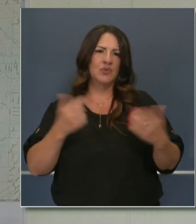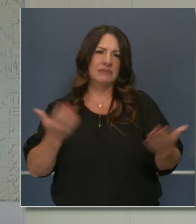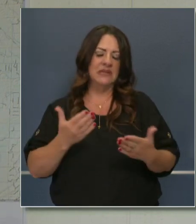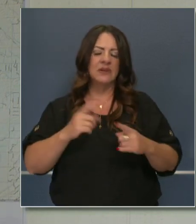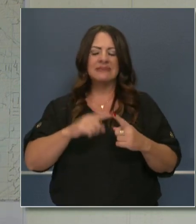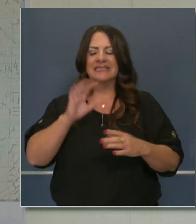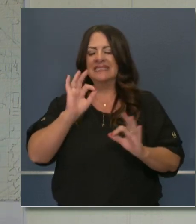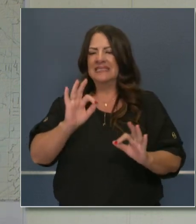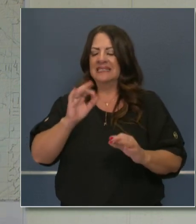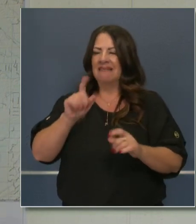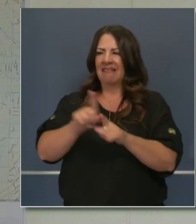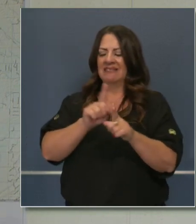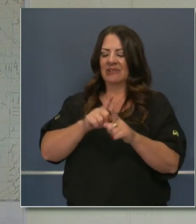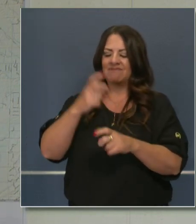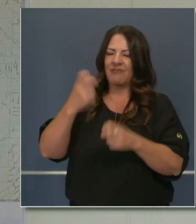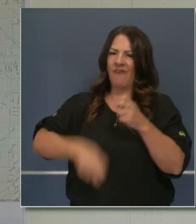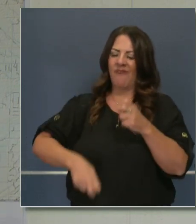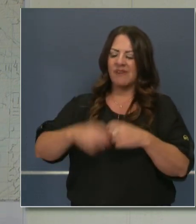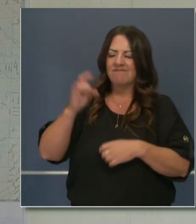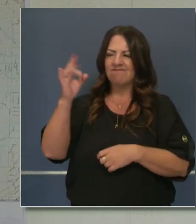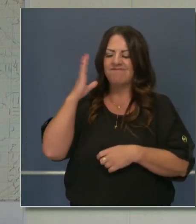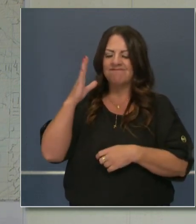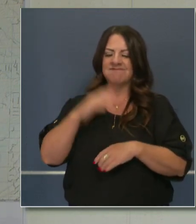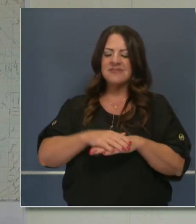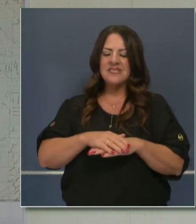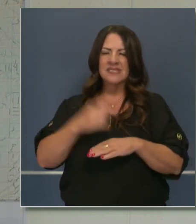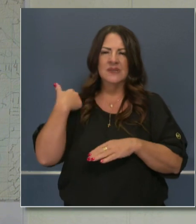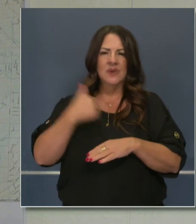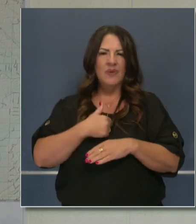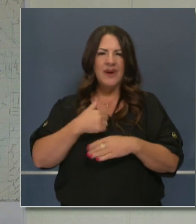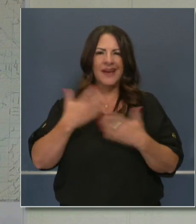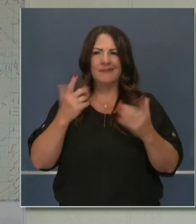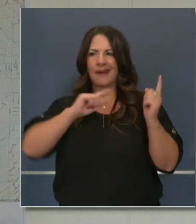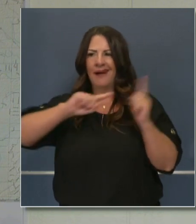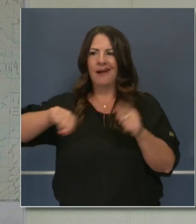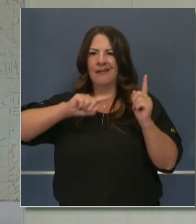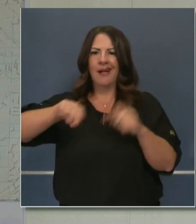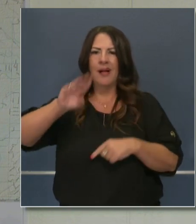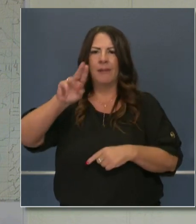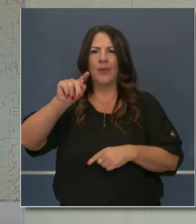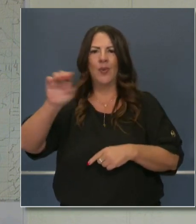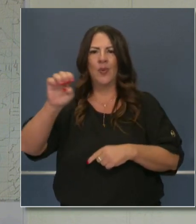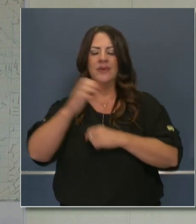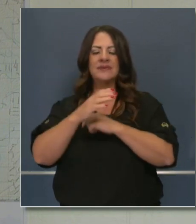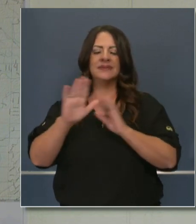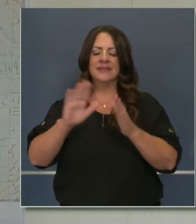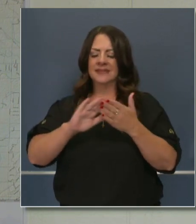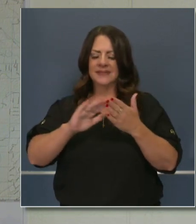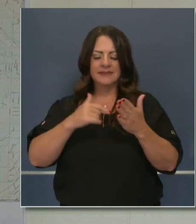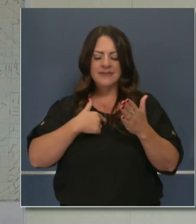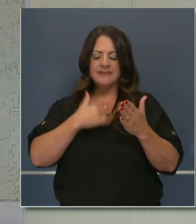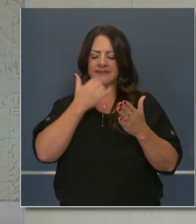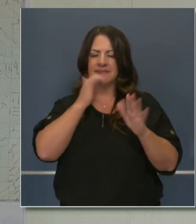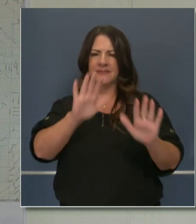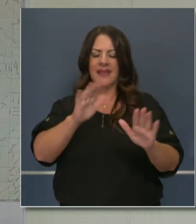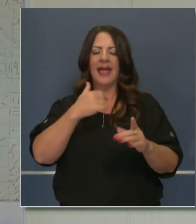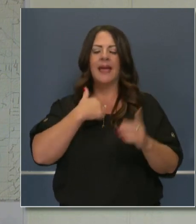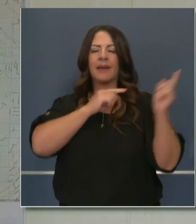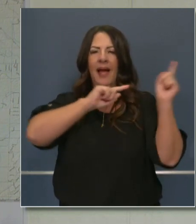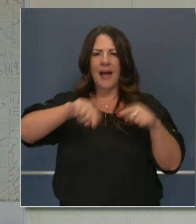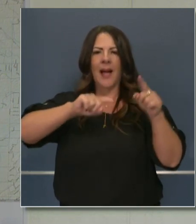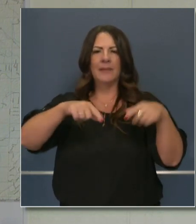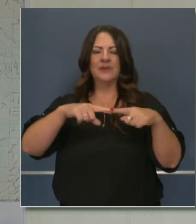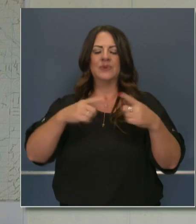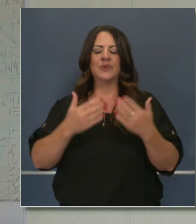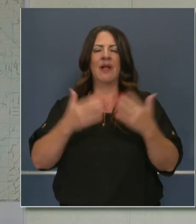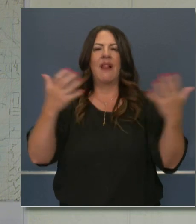as well. We've been spending too much time here in Butte County. No, I'm sorry, we're not even in Butte County. We've been spending too much time